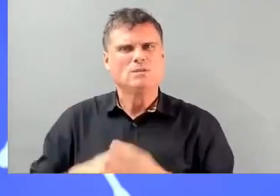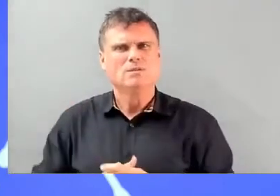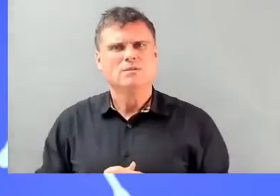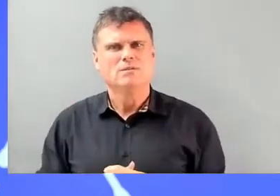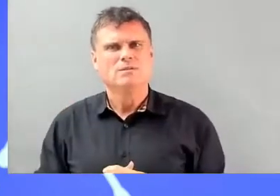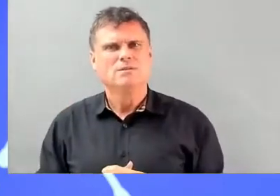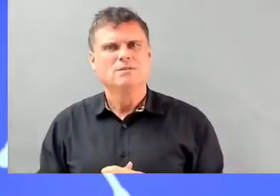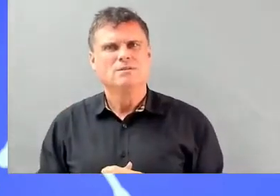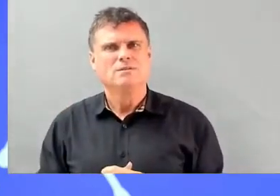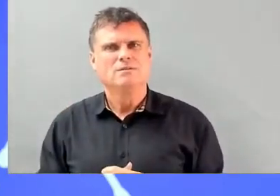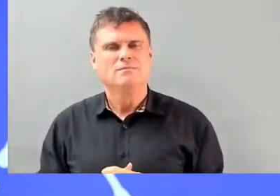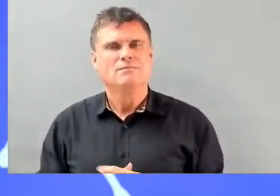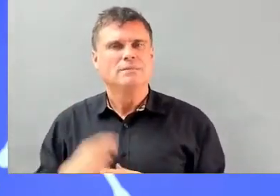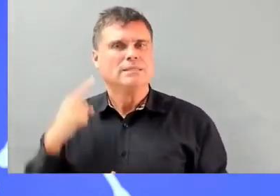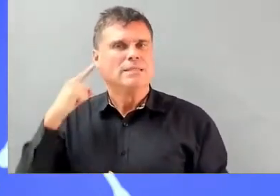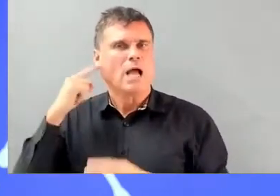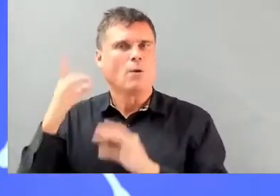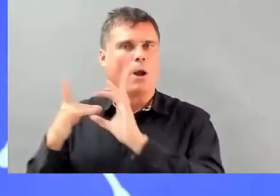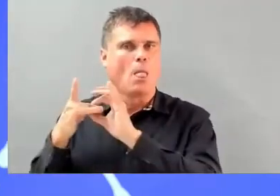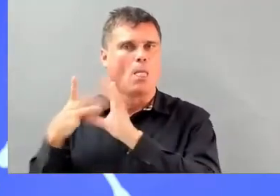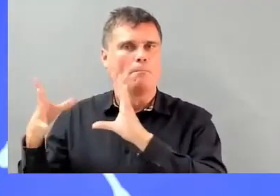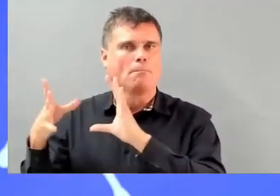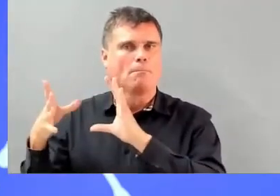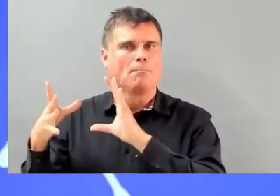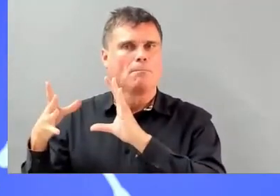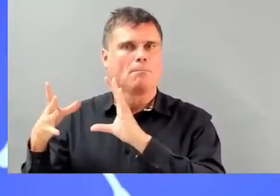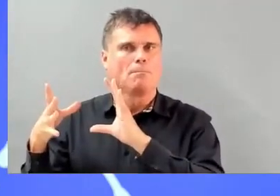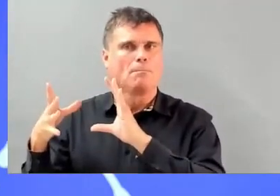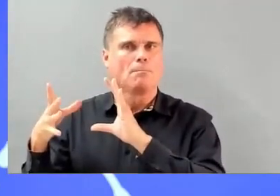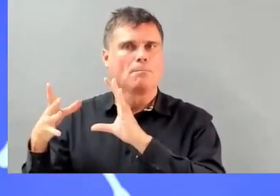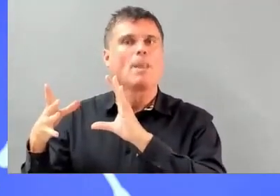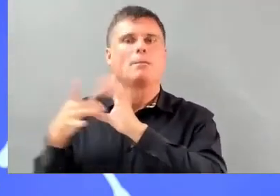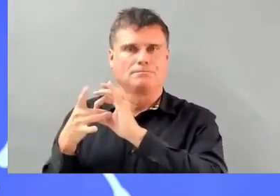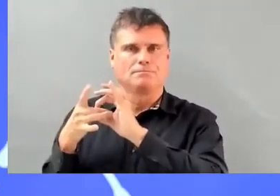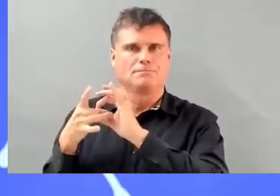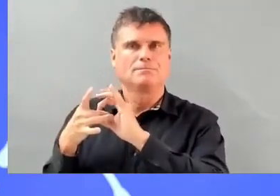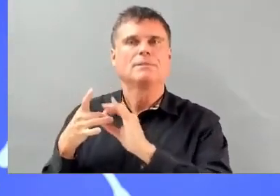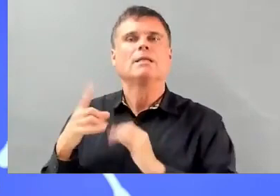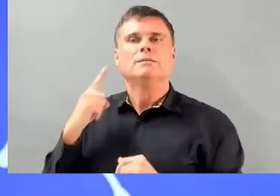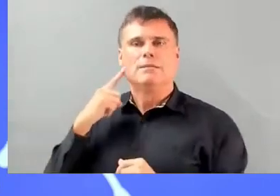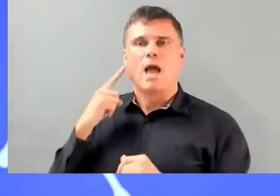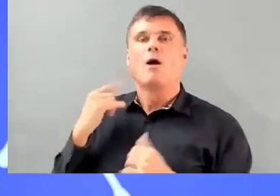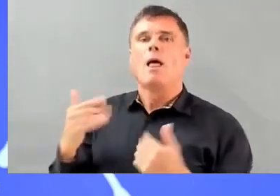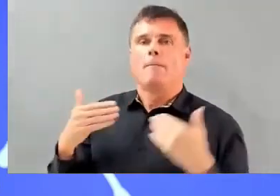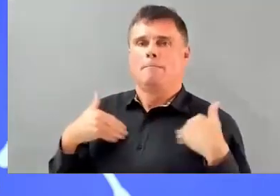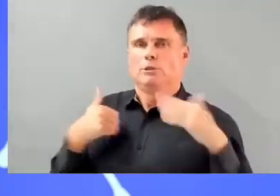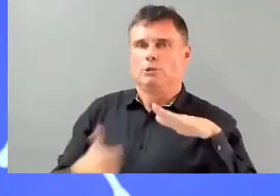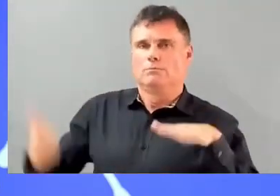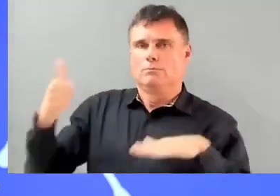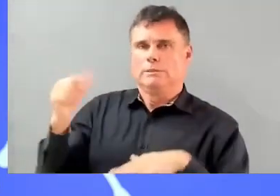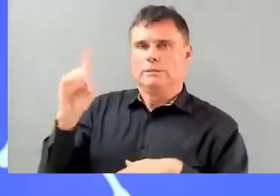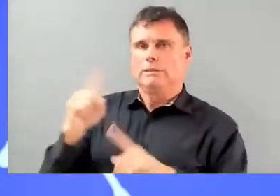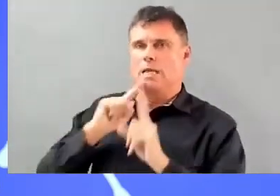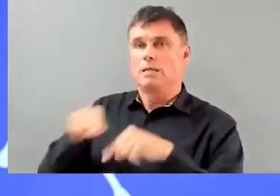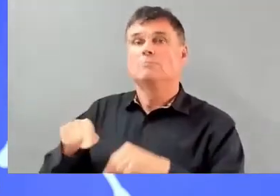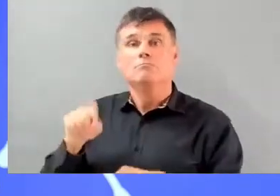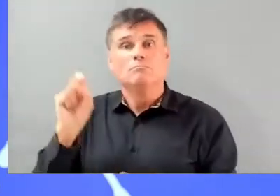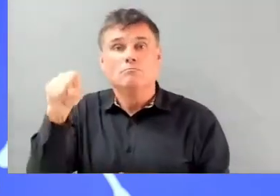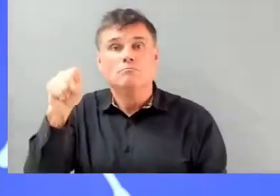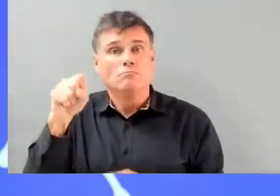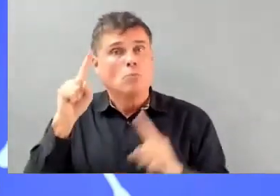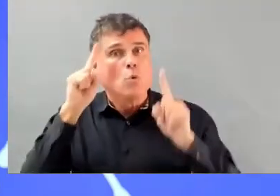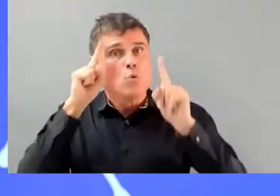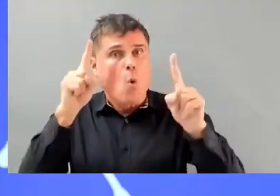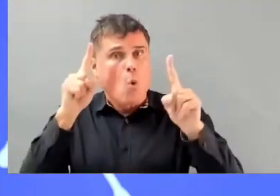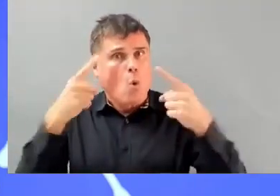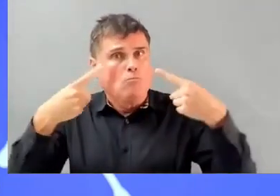efforts to streamline that process? Yes, and there will be more efforts announced as we continue to build on these changes on issues of